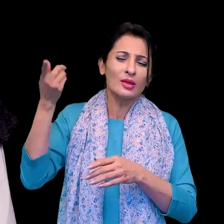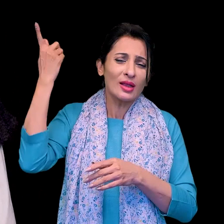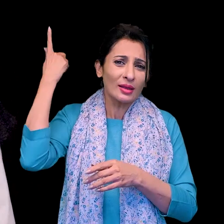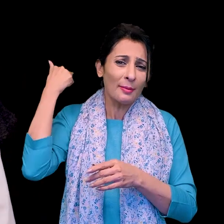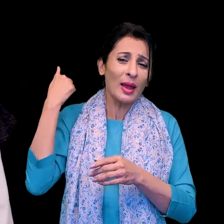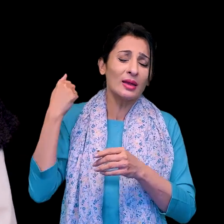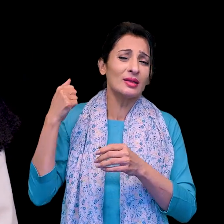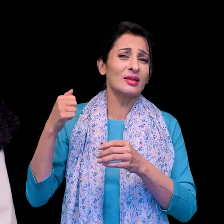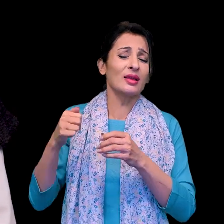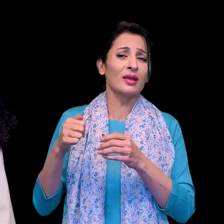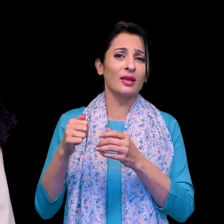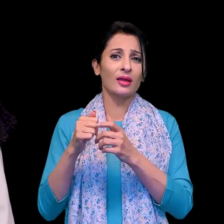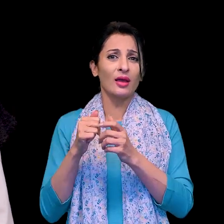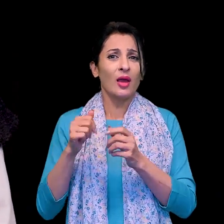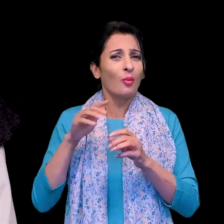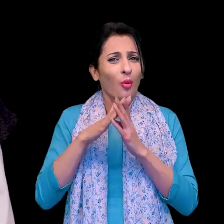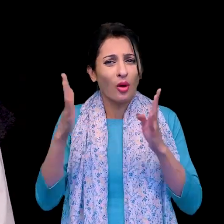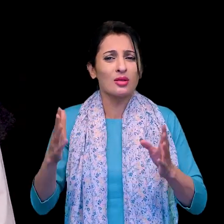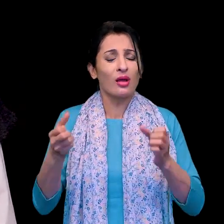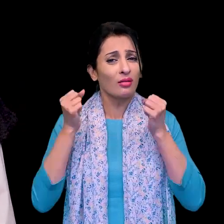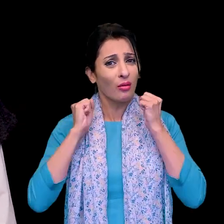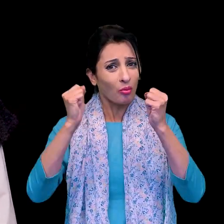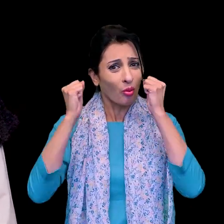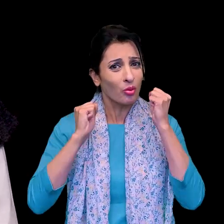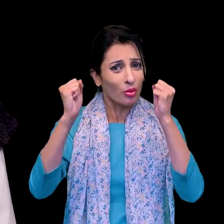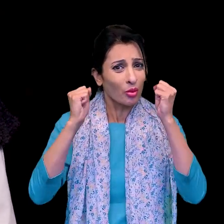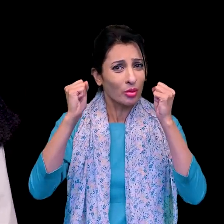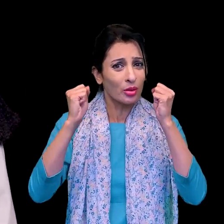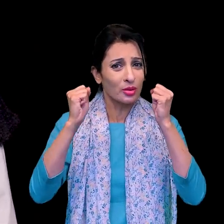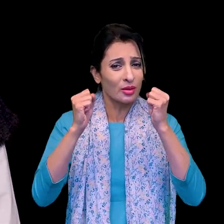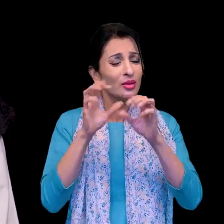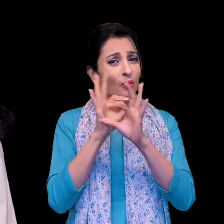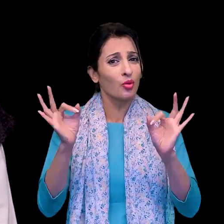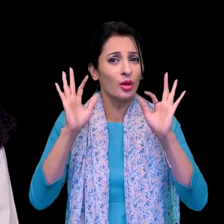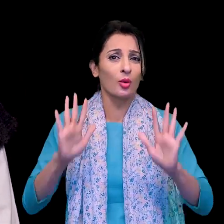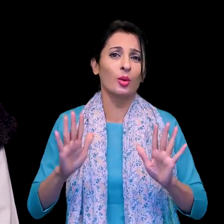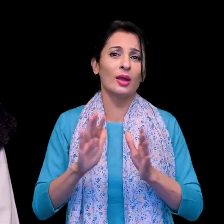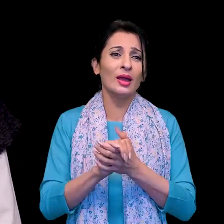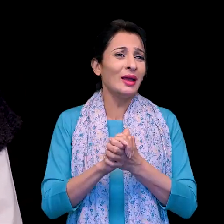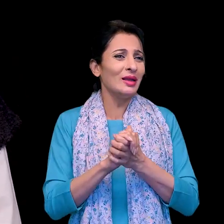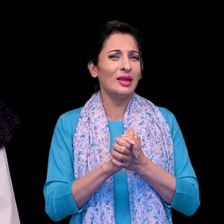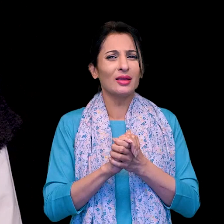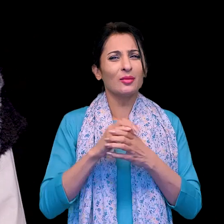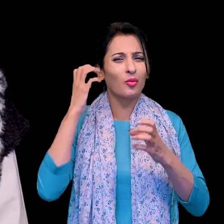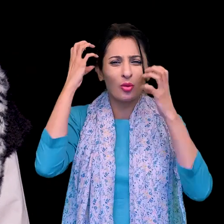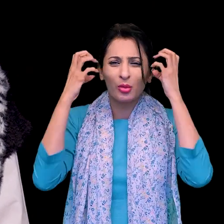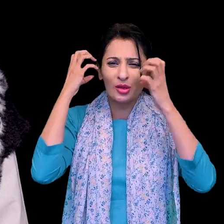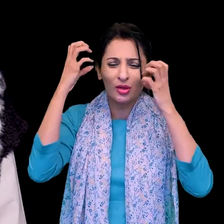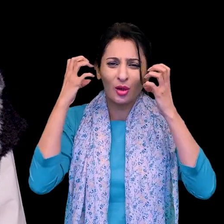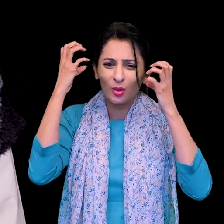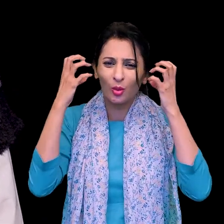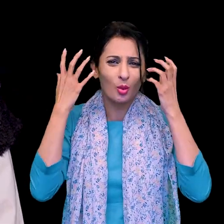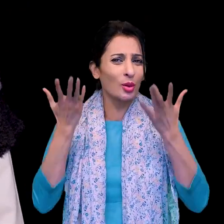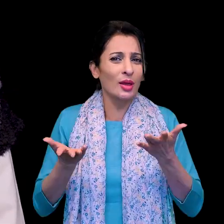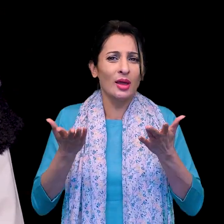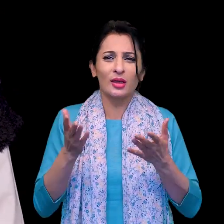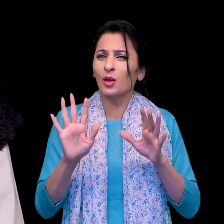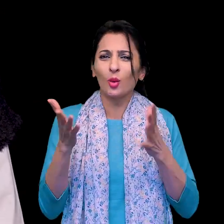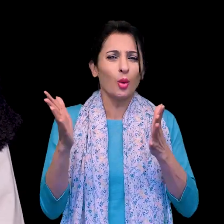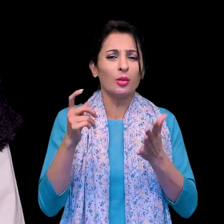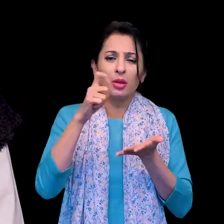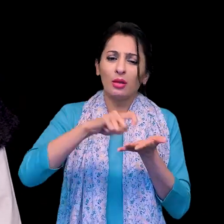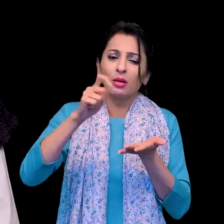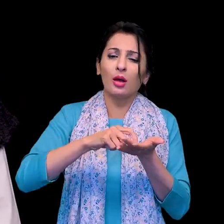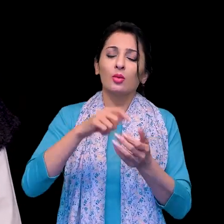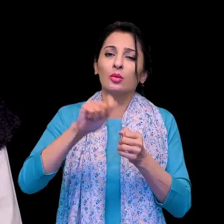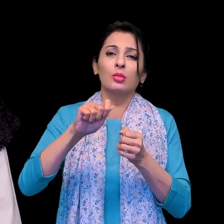riots and protests, it is frustrating and frankly quite disturbing to see that we have gotten nowhere.